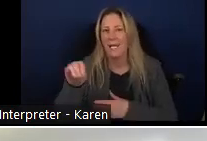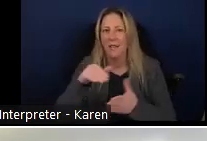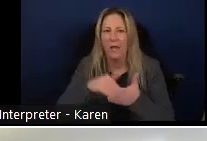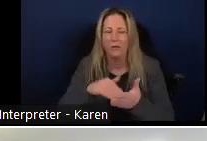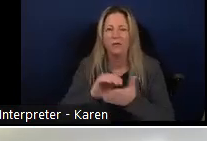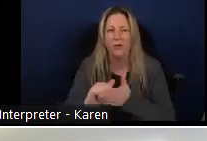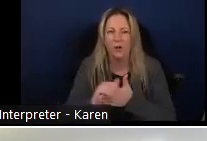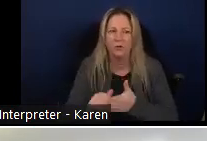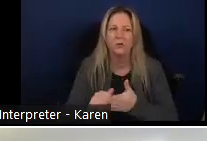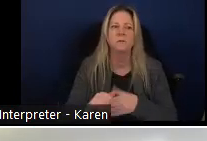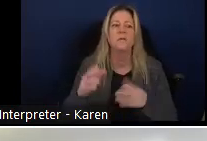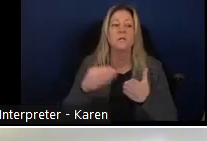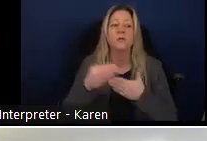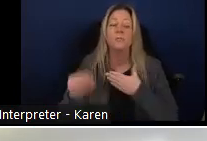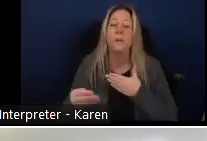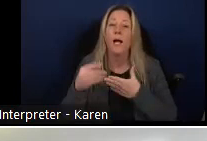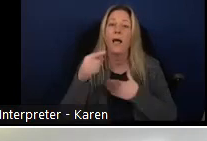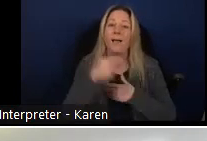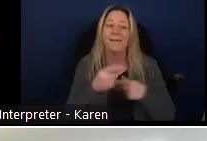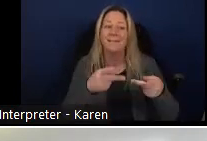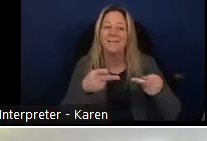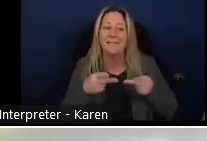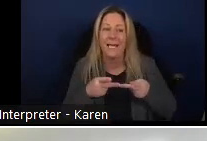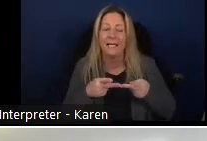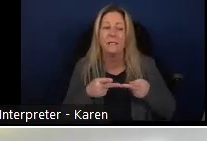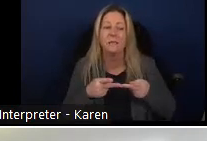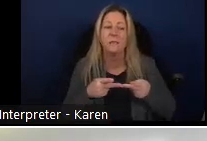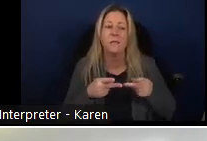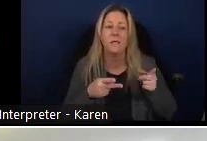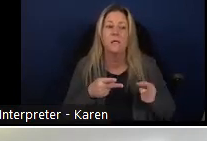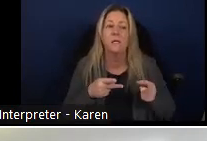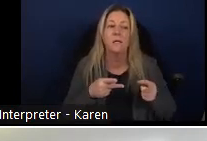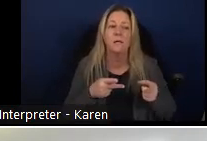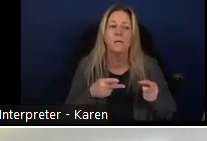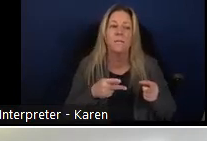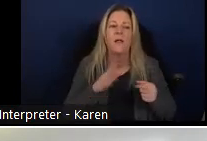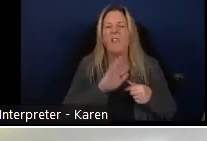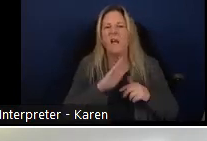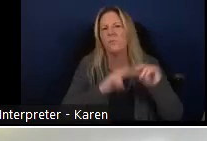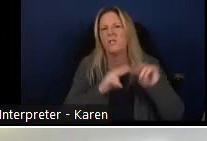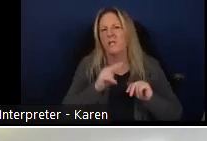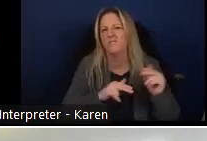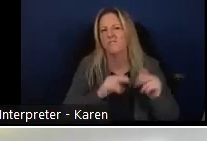the purchase of the site, their site/building. Next slide.